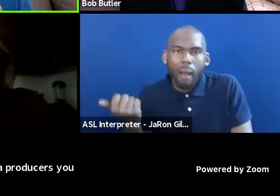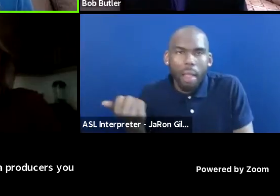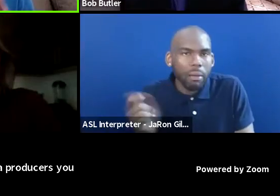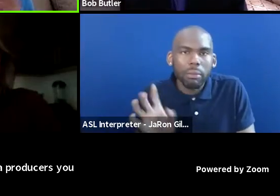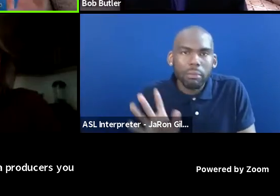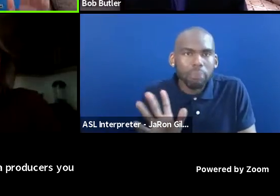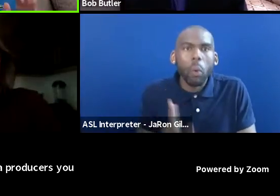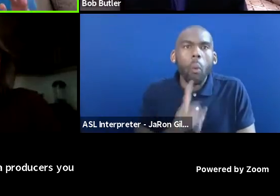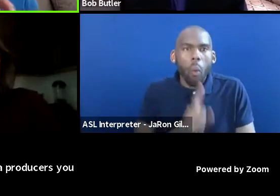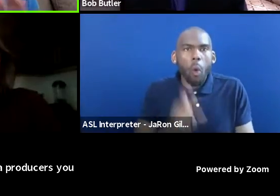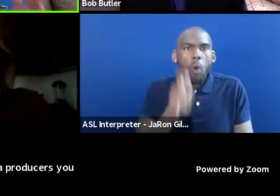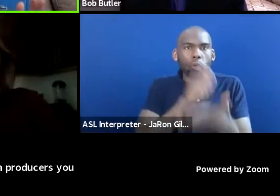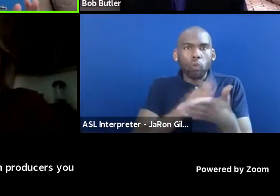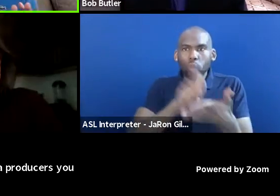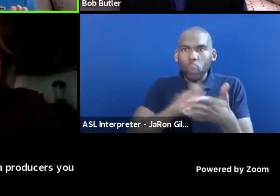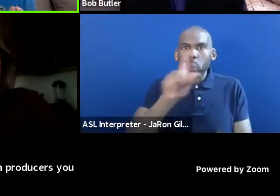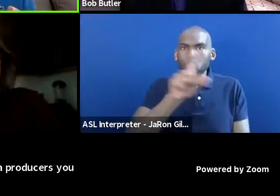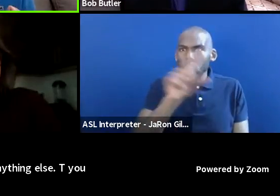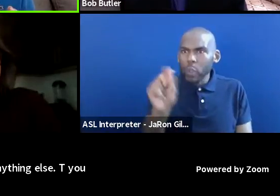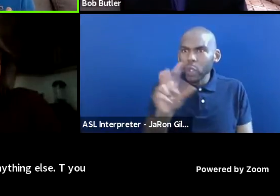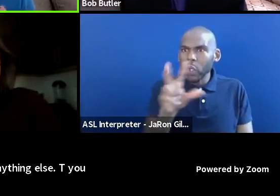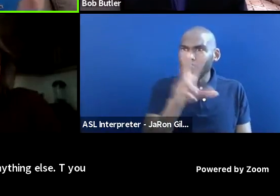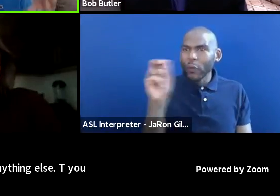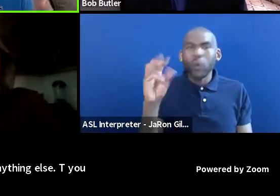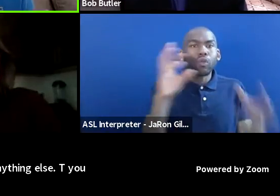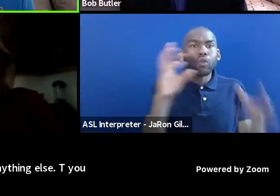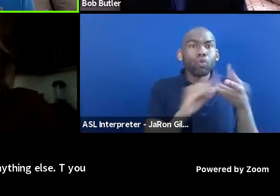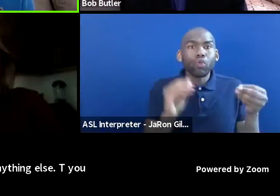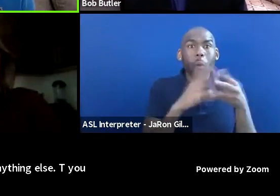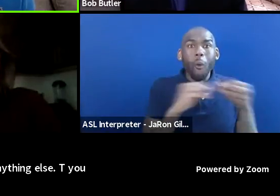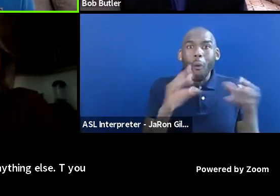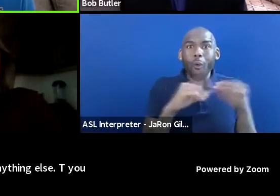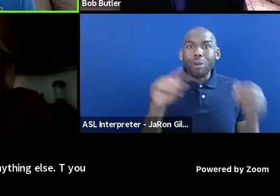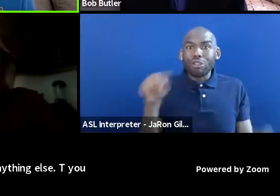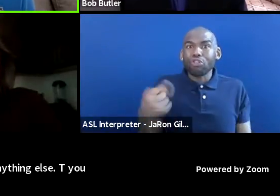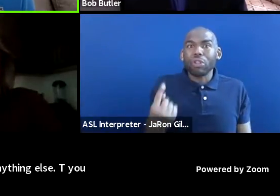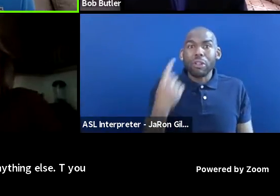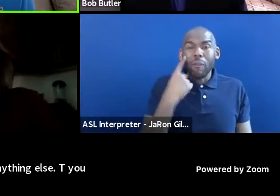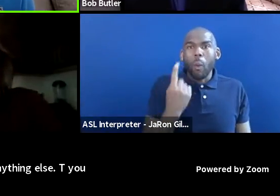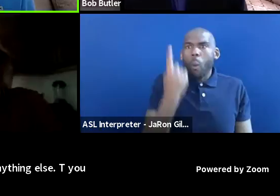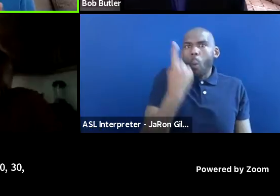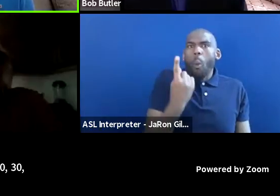writing, 20, 30 stories just for a single